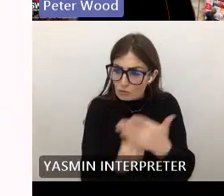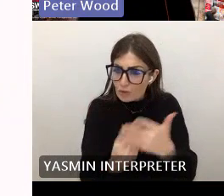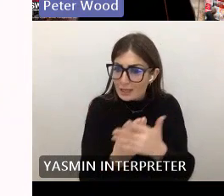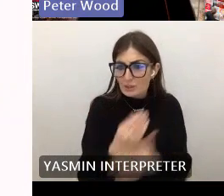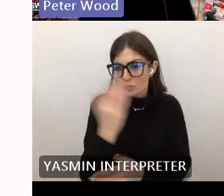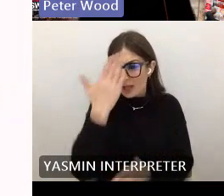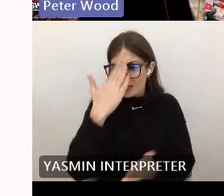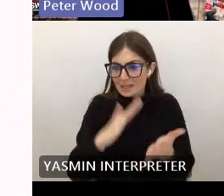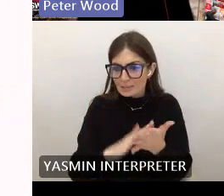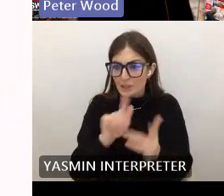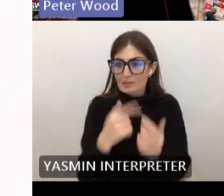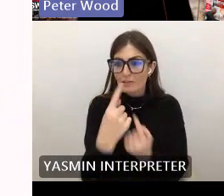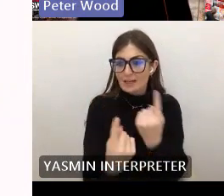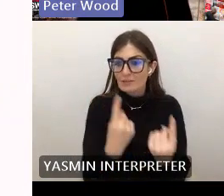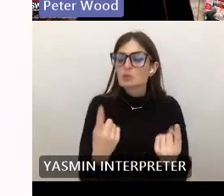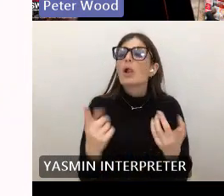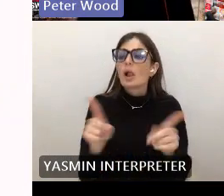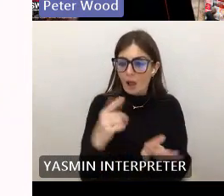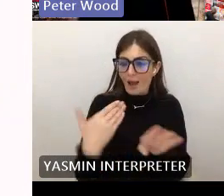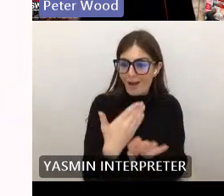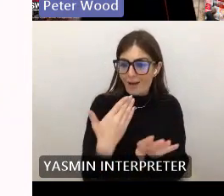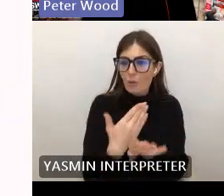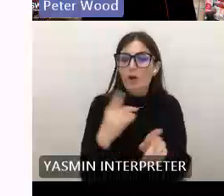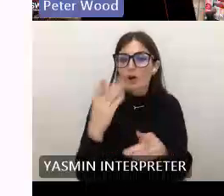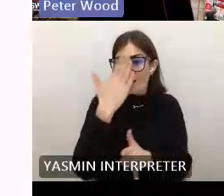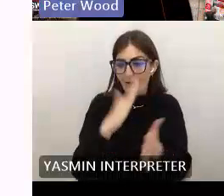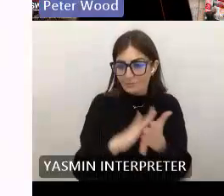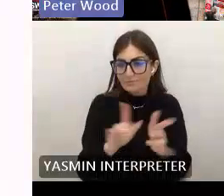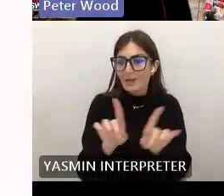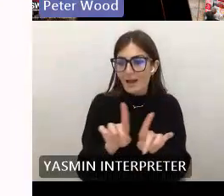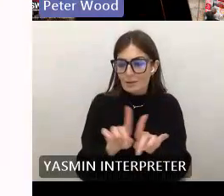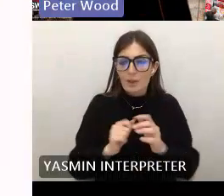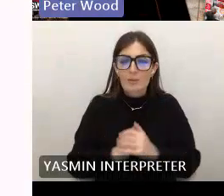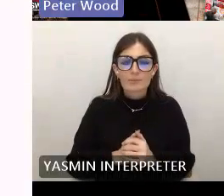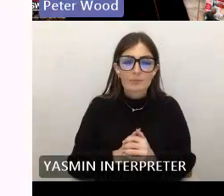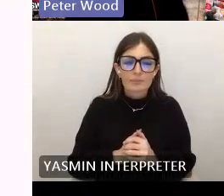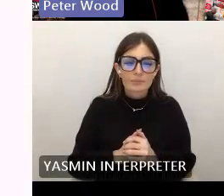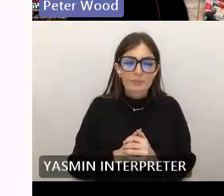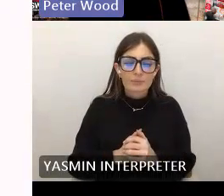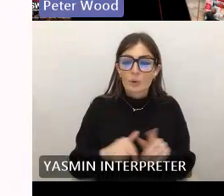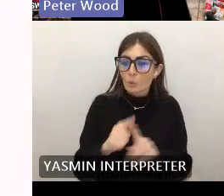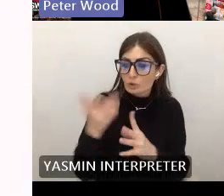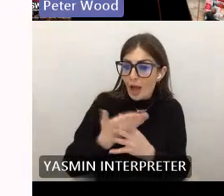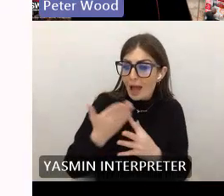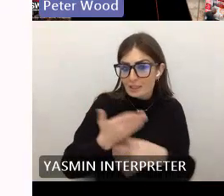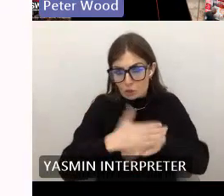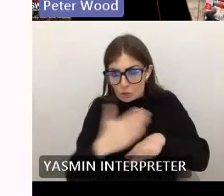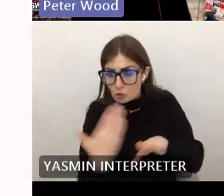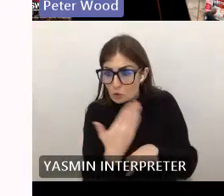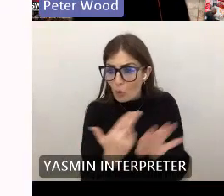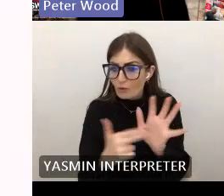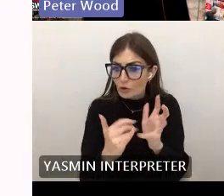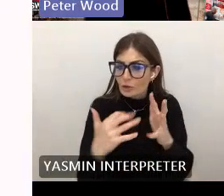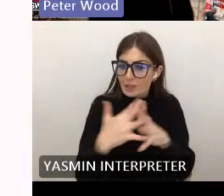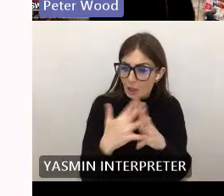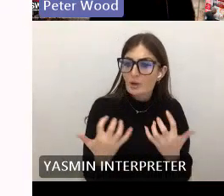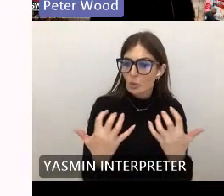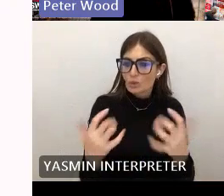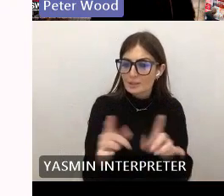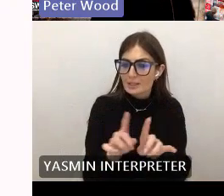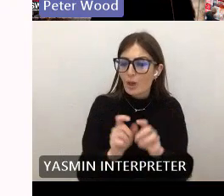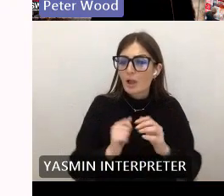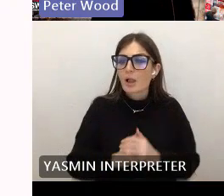for individual artists. It's also aimed to facilitate engagement across and access to new work for New South Wales audiences,